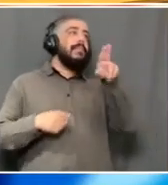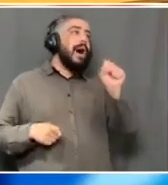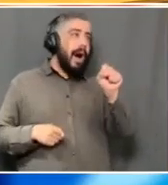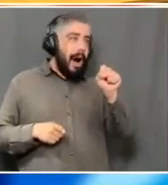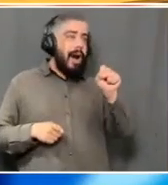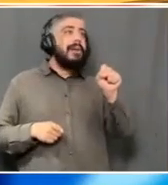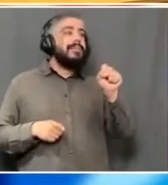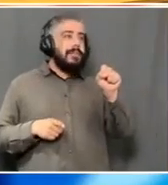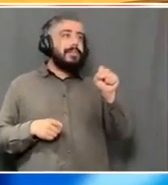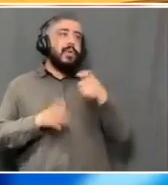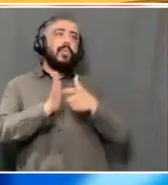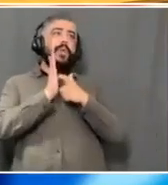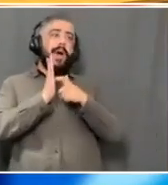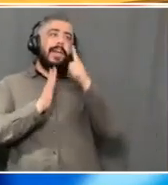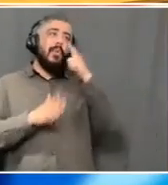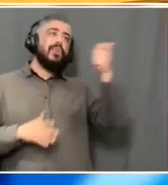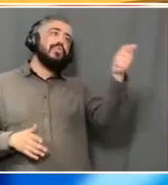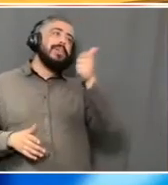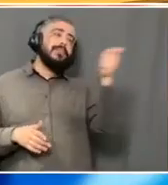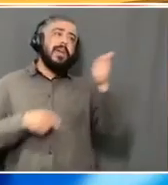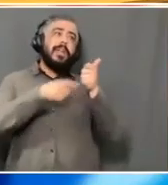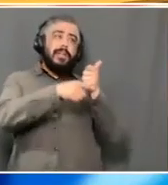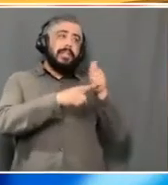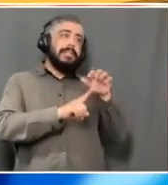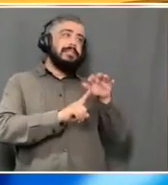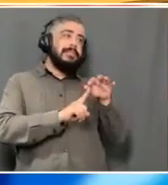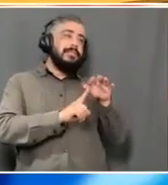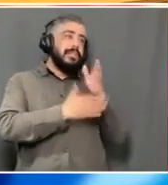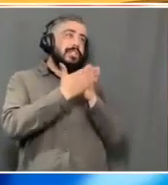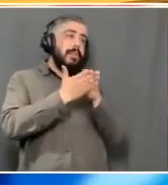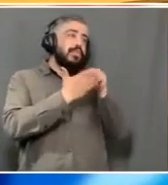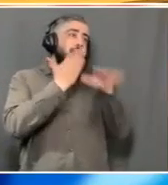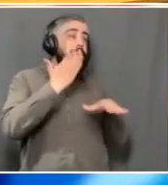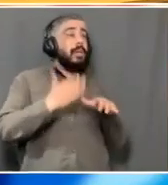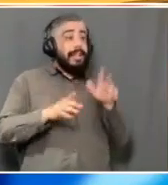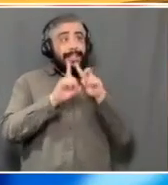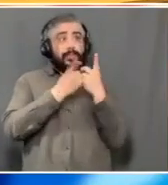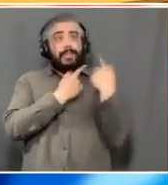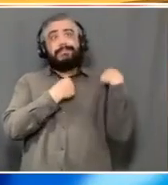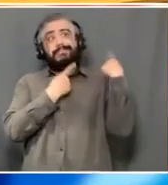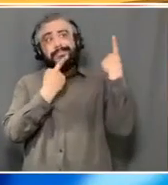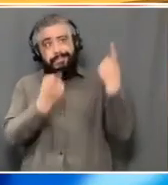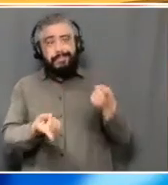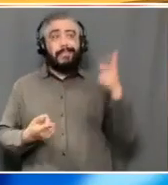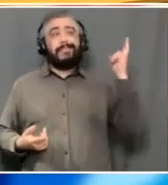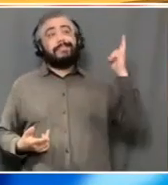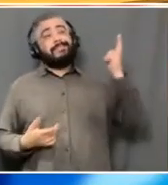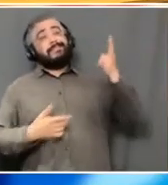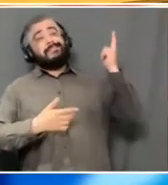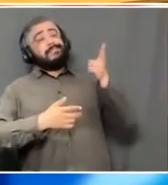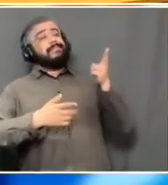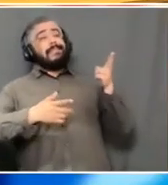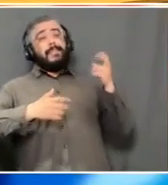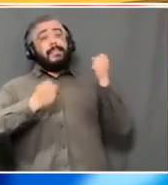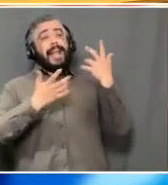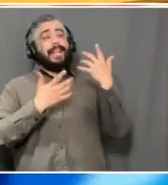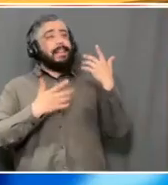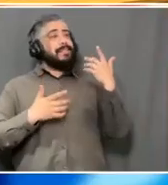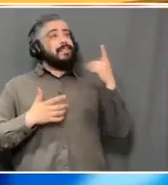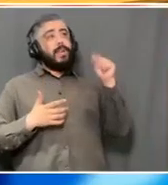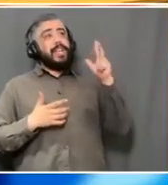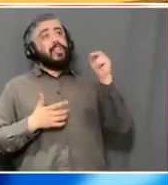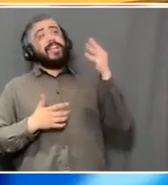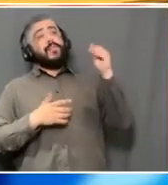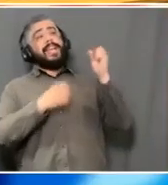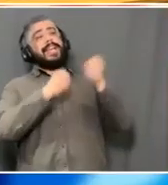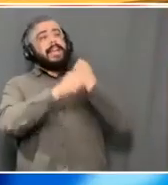required to transport particular students. And the district has historically, for decades utilize a contracted